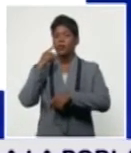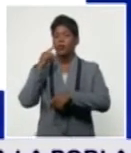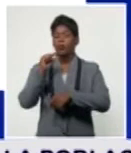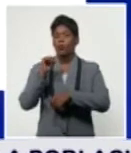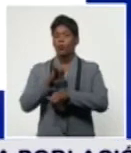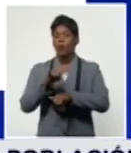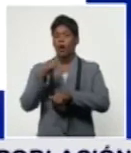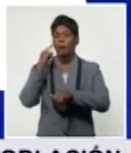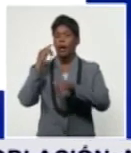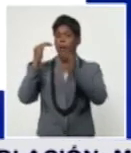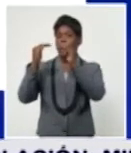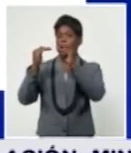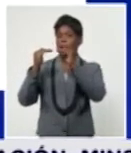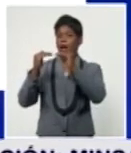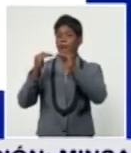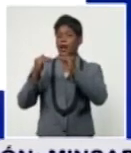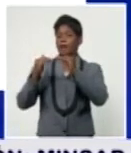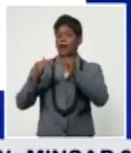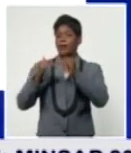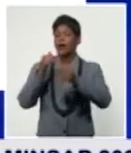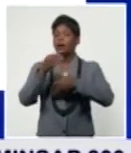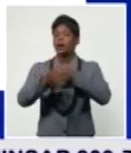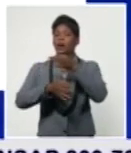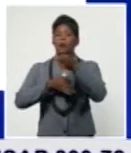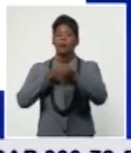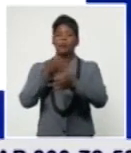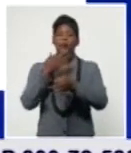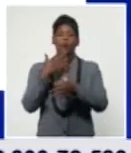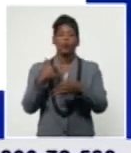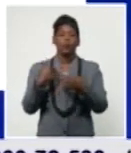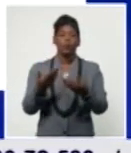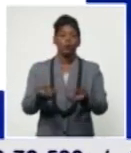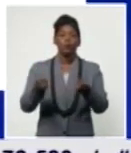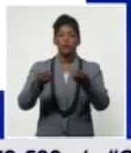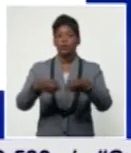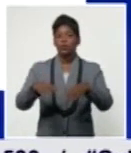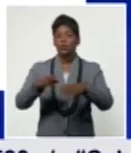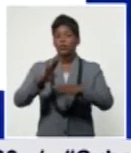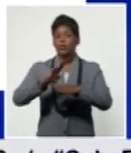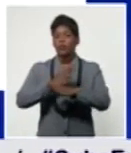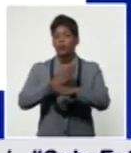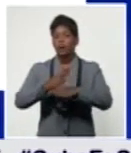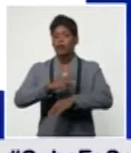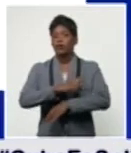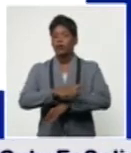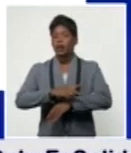countries or to the Western Pacific region, which would